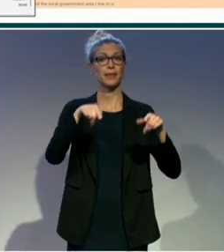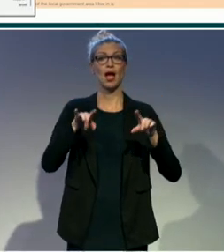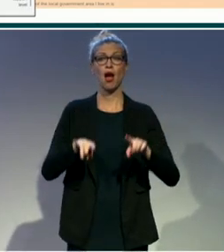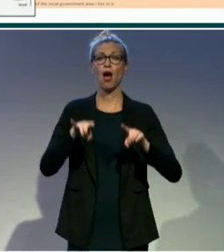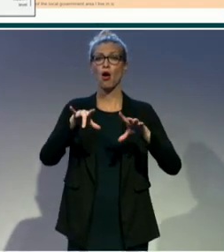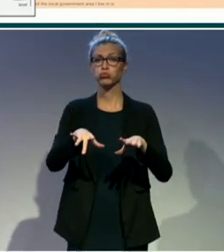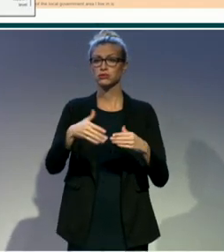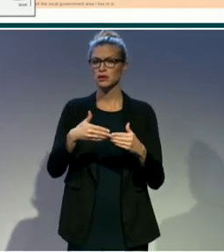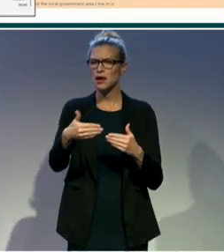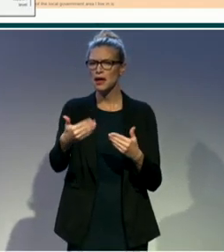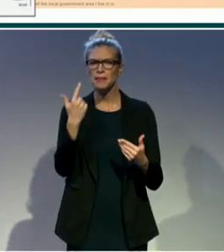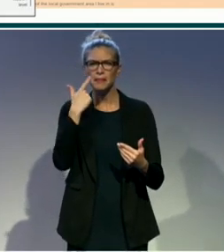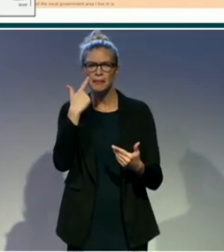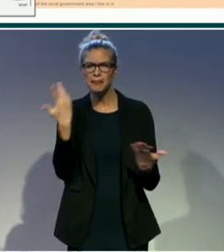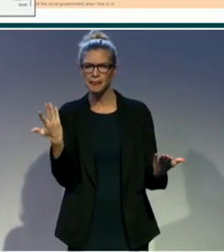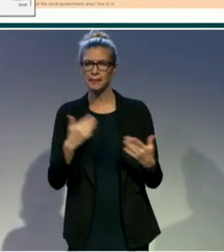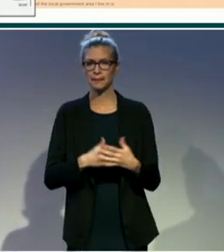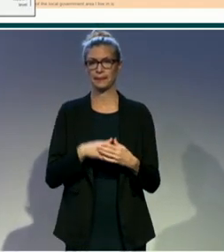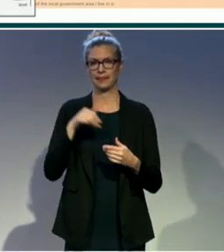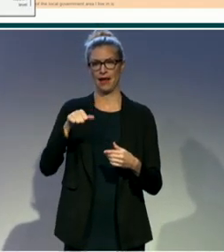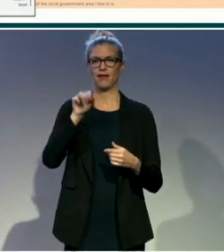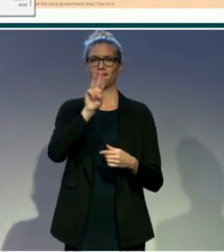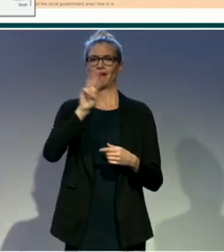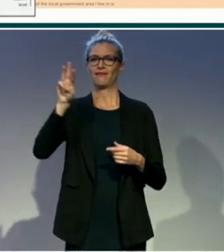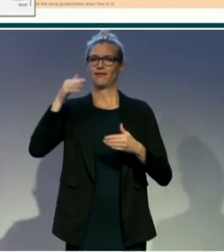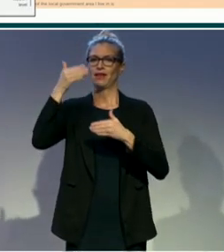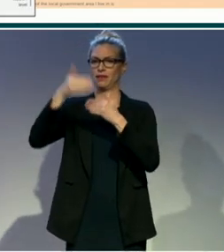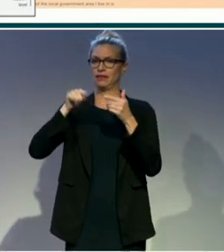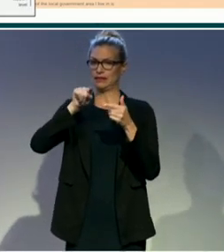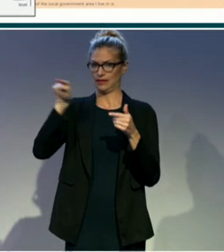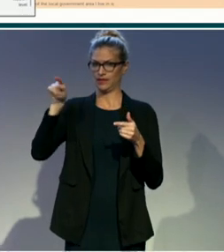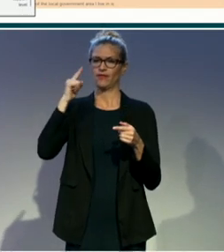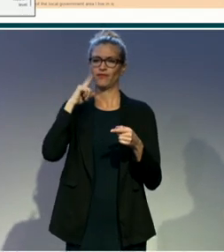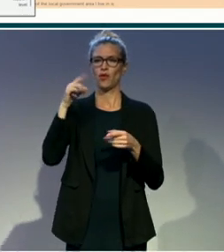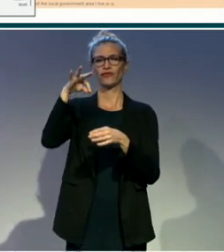portal for use by organisations in other states and countries.